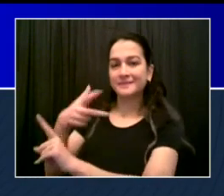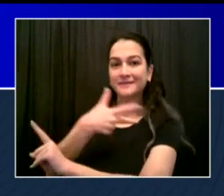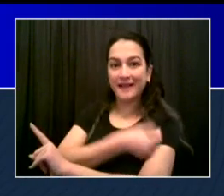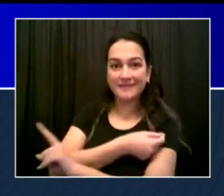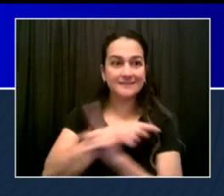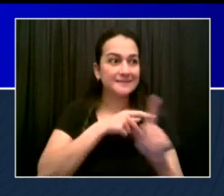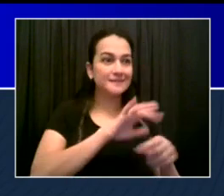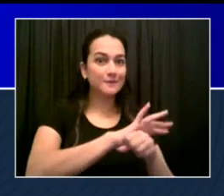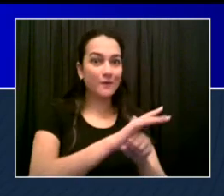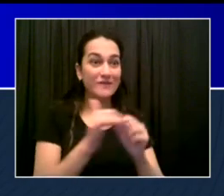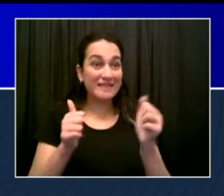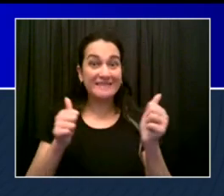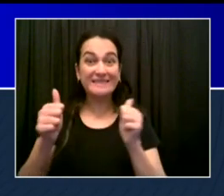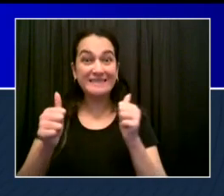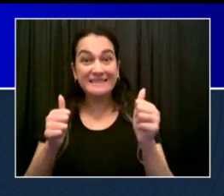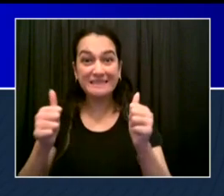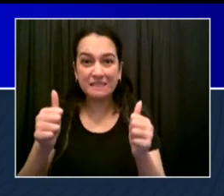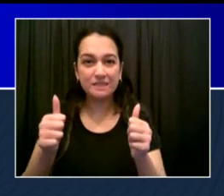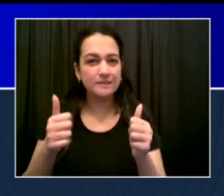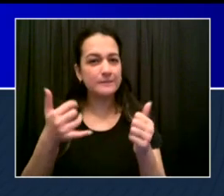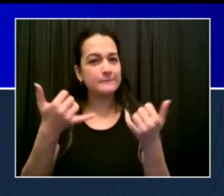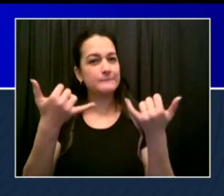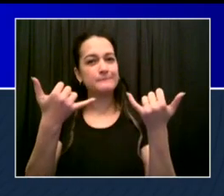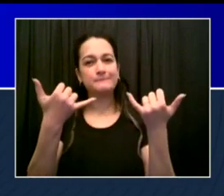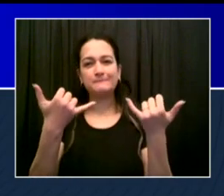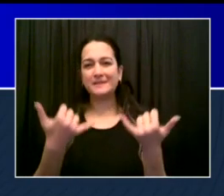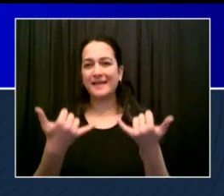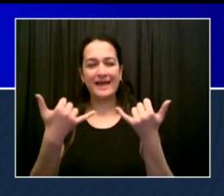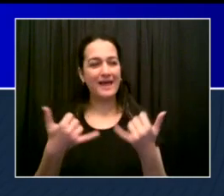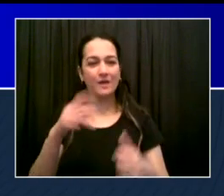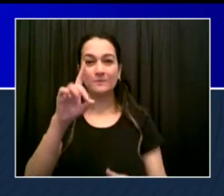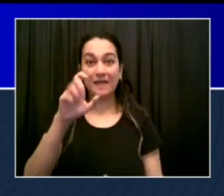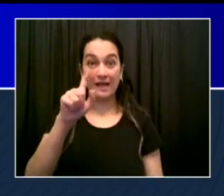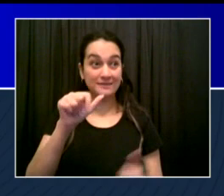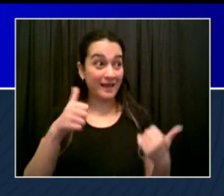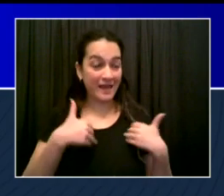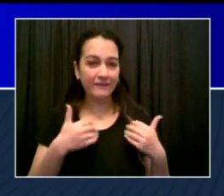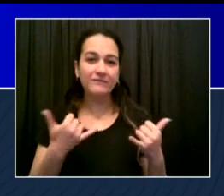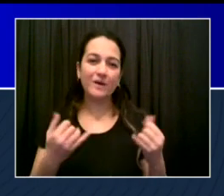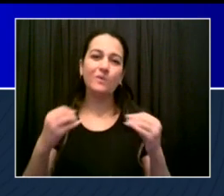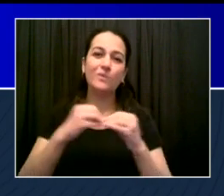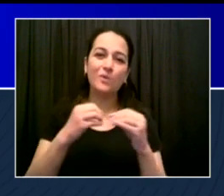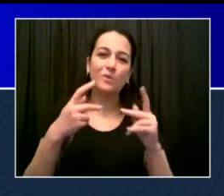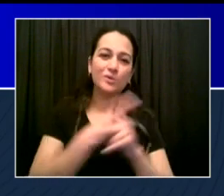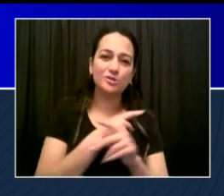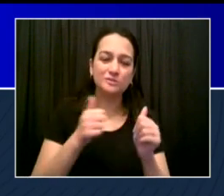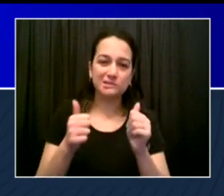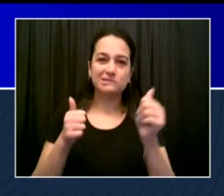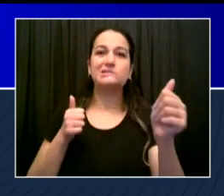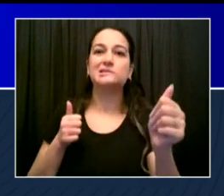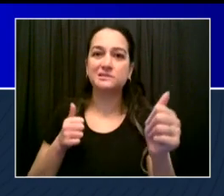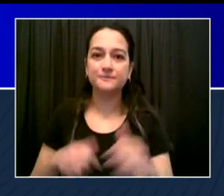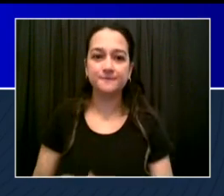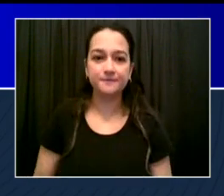people admitted to New York City hospitals for suspected COVID-19. Today's report, 108 patients. Confirmed positivity